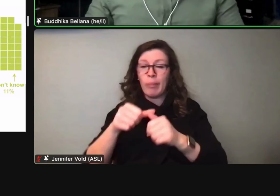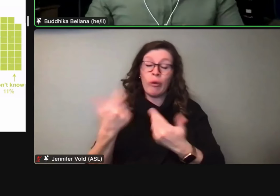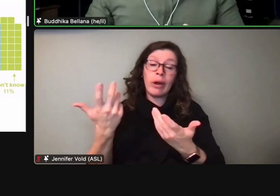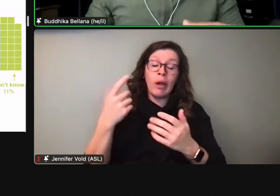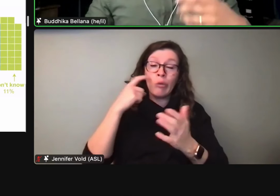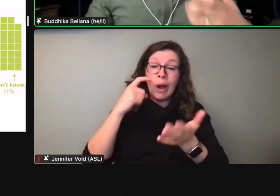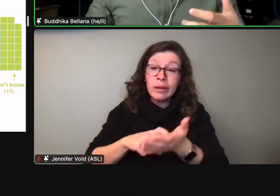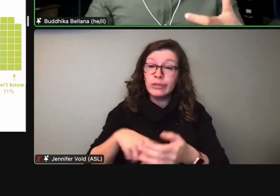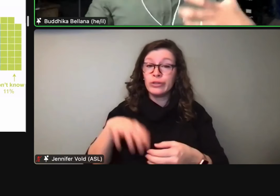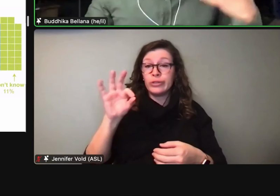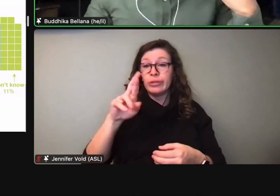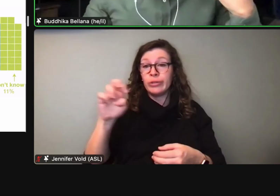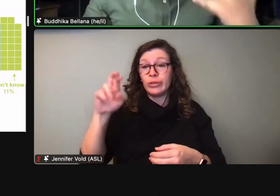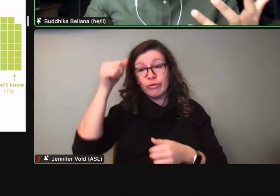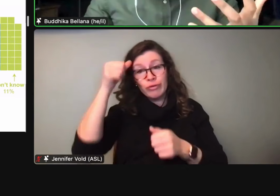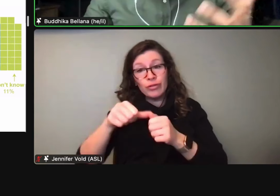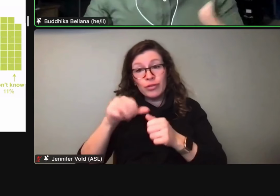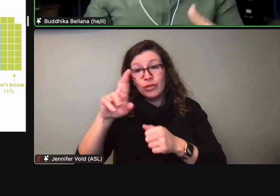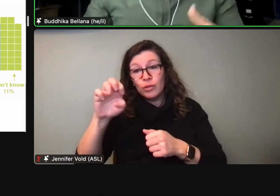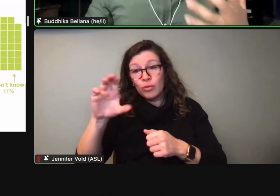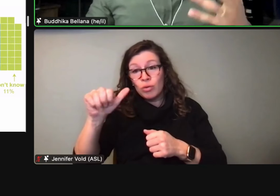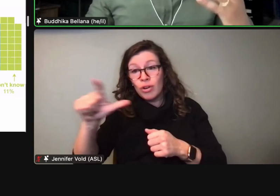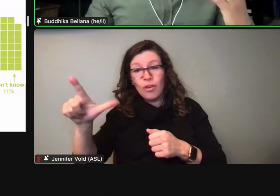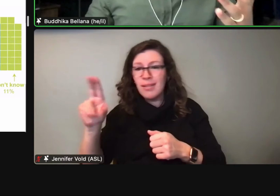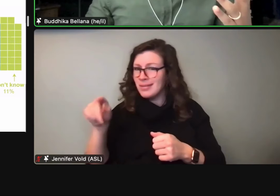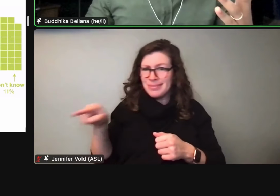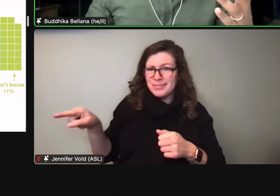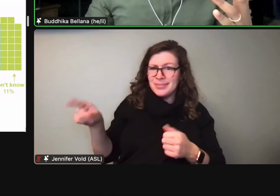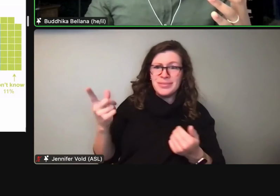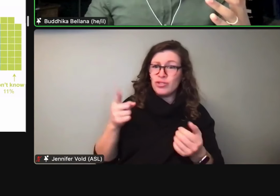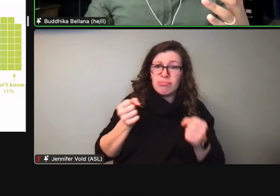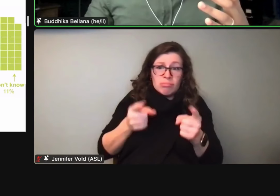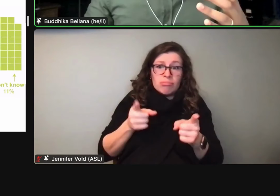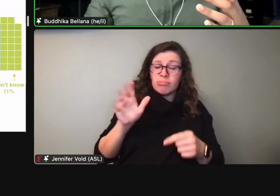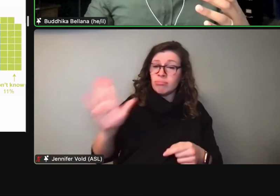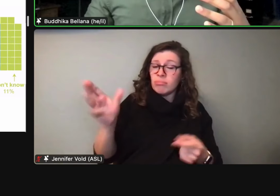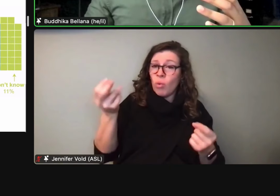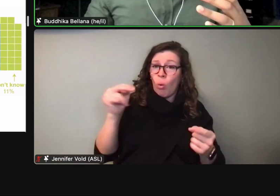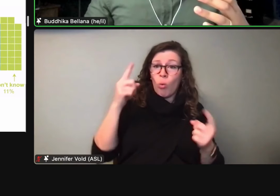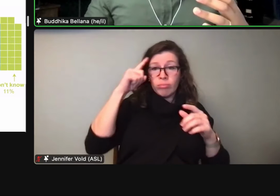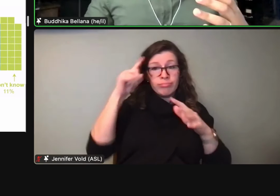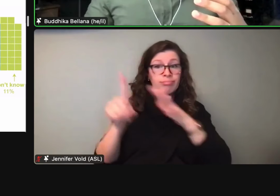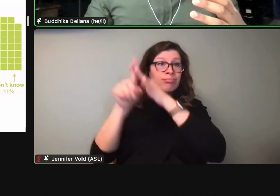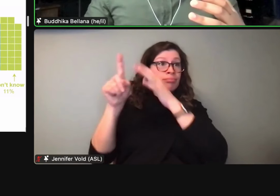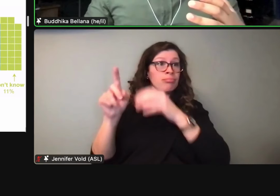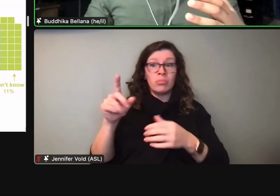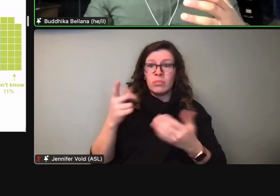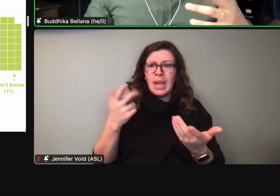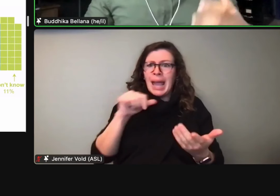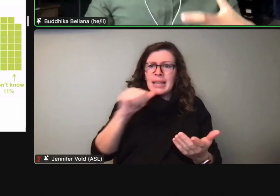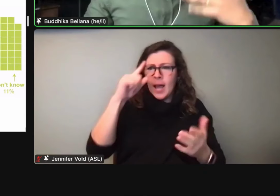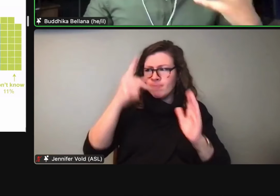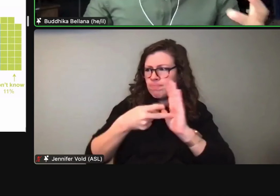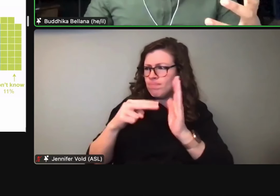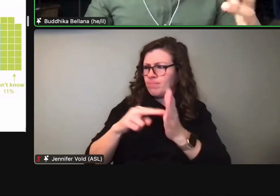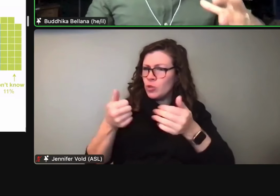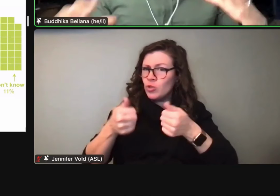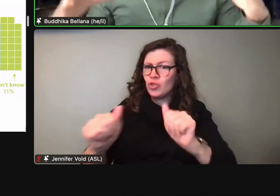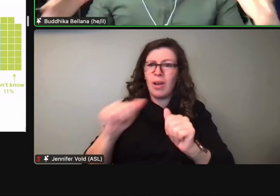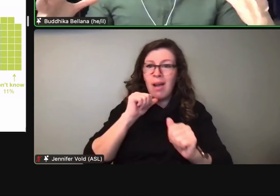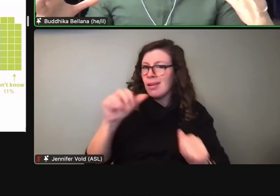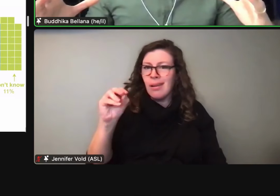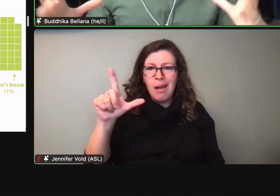here, participants are describing some kind of change in their spontaneous thoughts that was not volitional, it was not intentional, it was